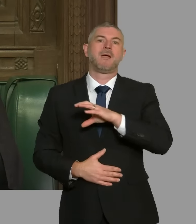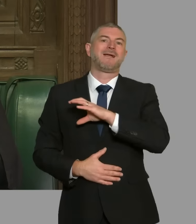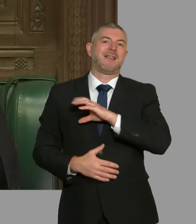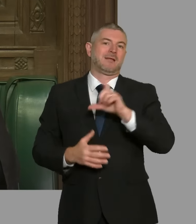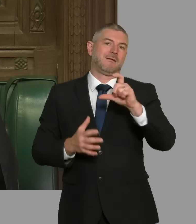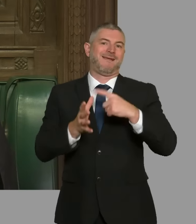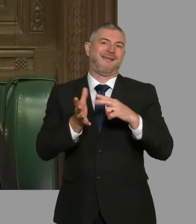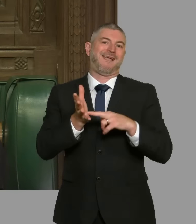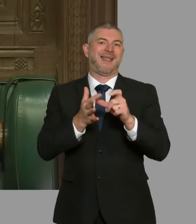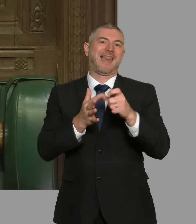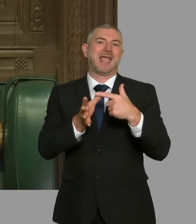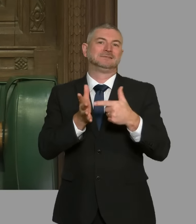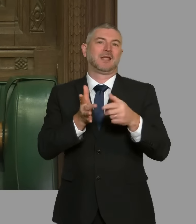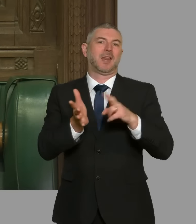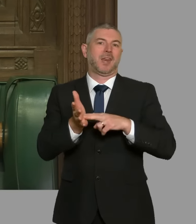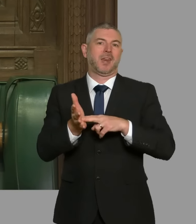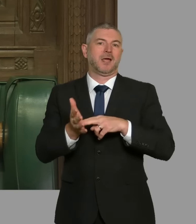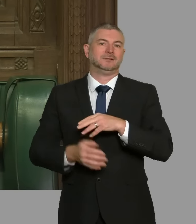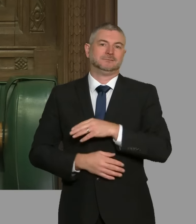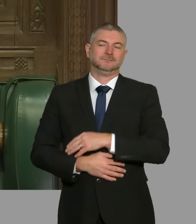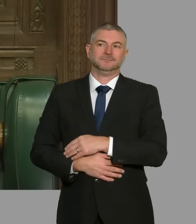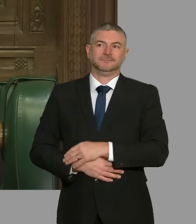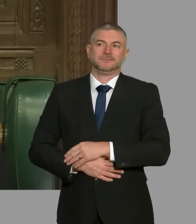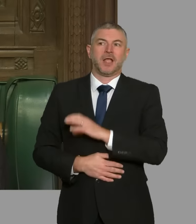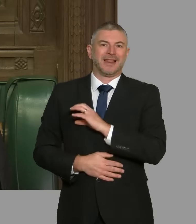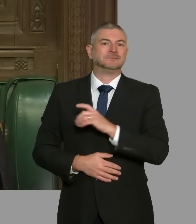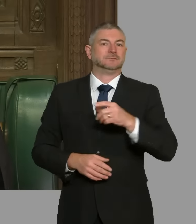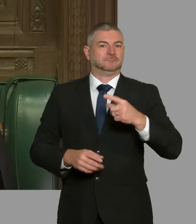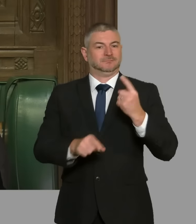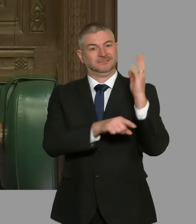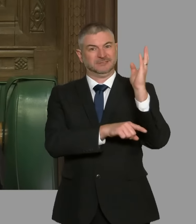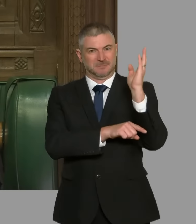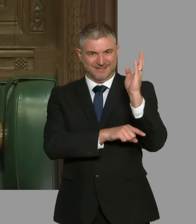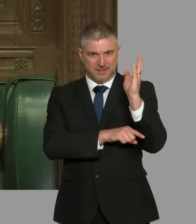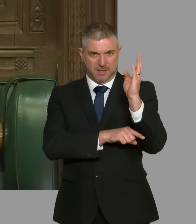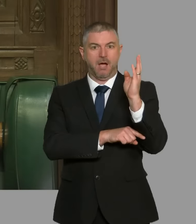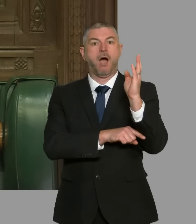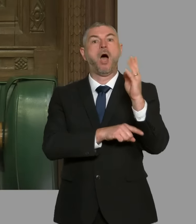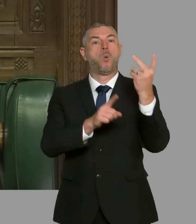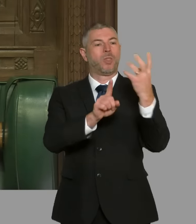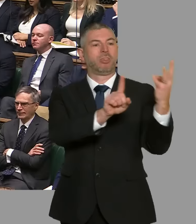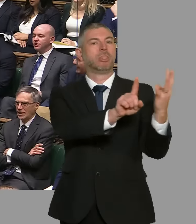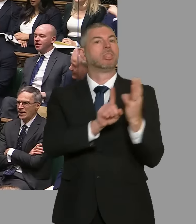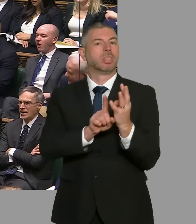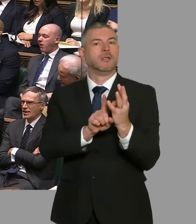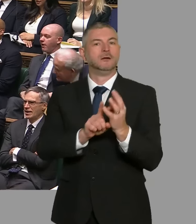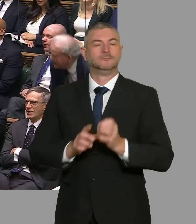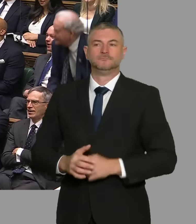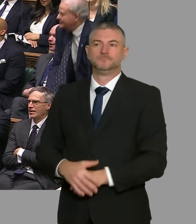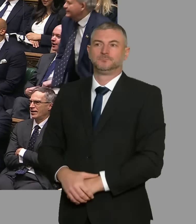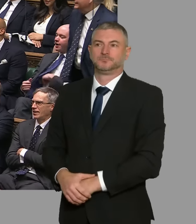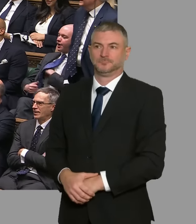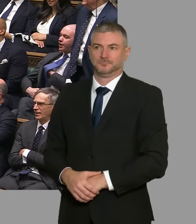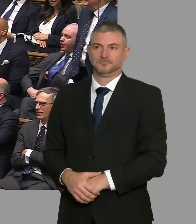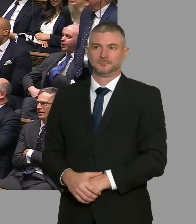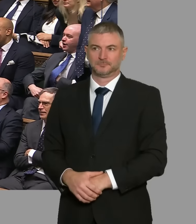and the ministers with him today. Right, we now come to Brown's question. Lincoln Job.